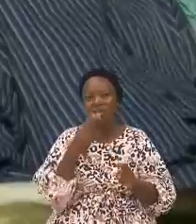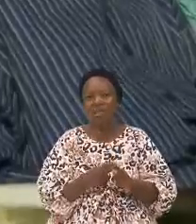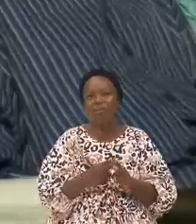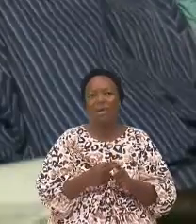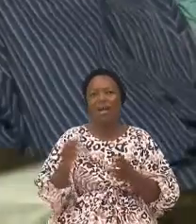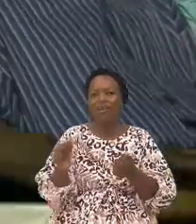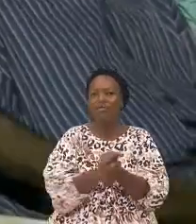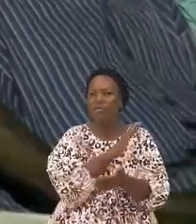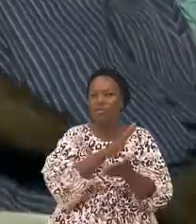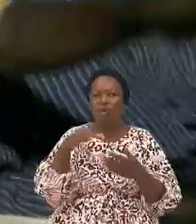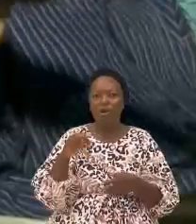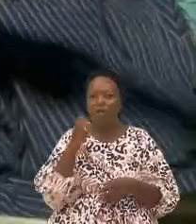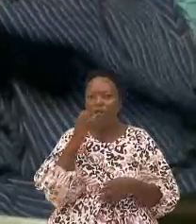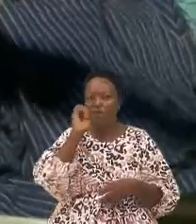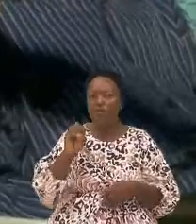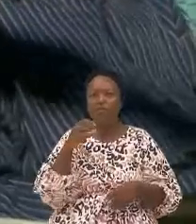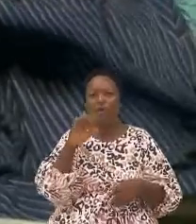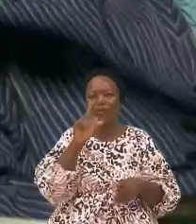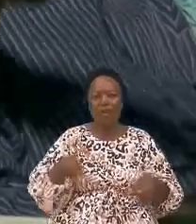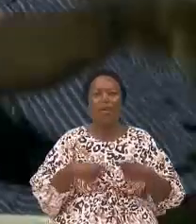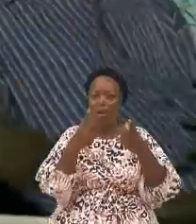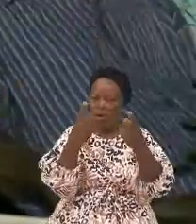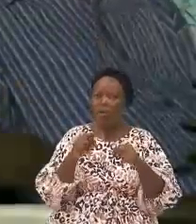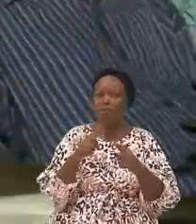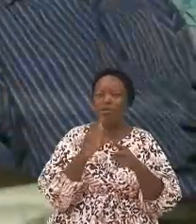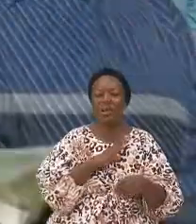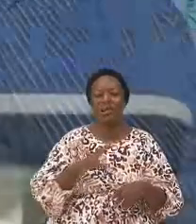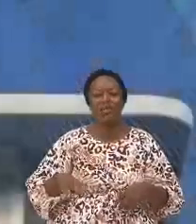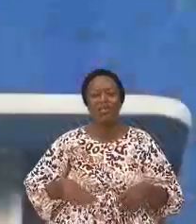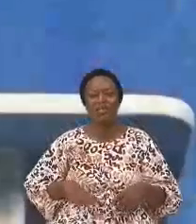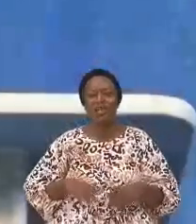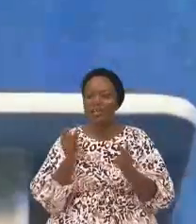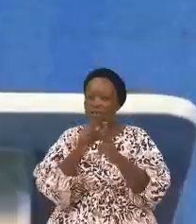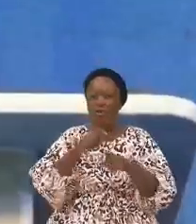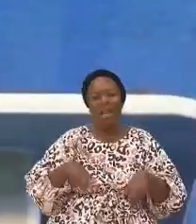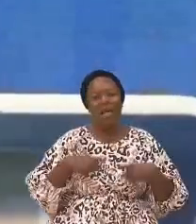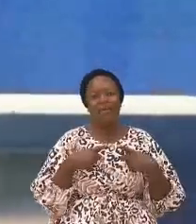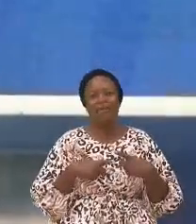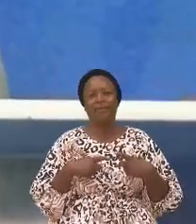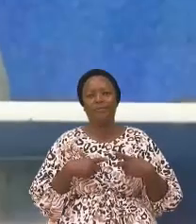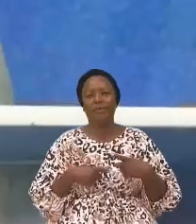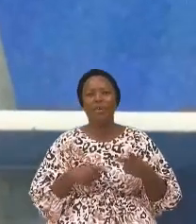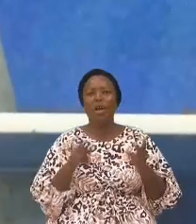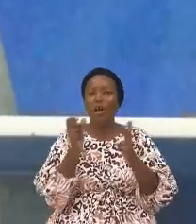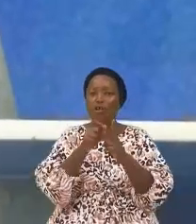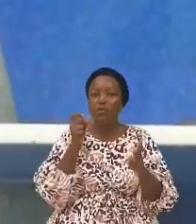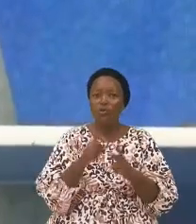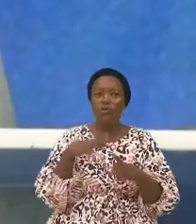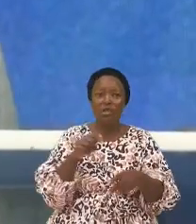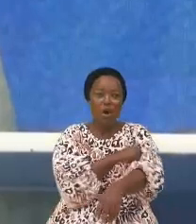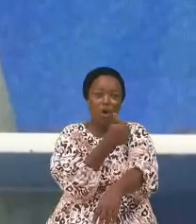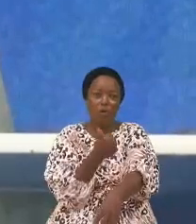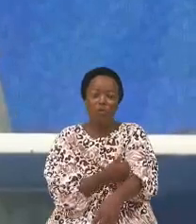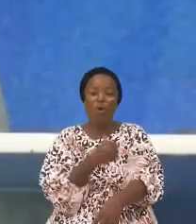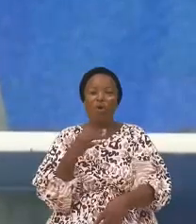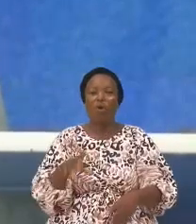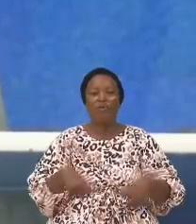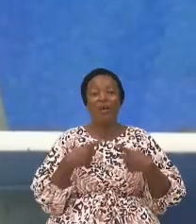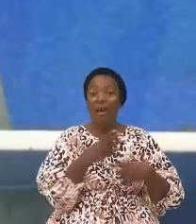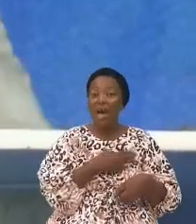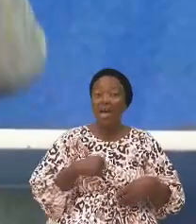Cancellation of your curse, destruction of the evil of your life. Come to Christ, choose